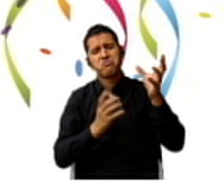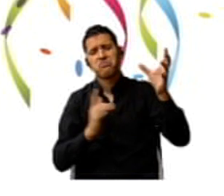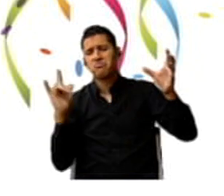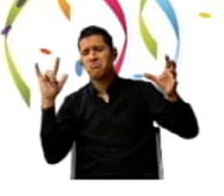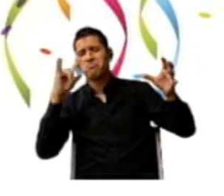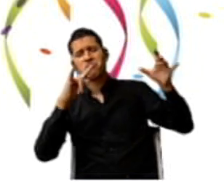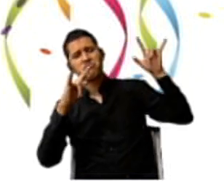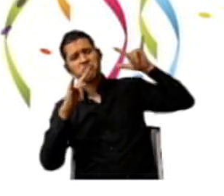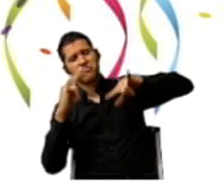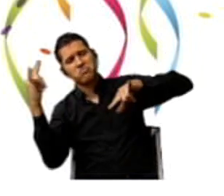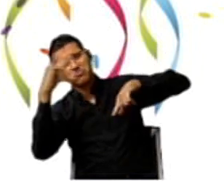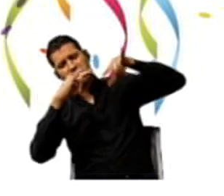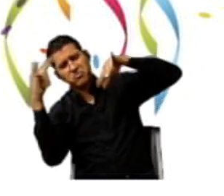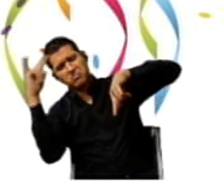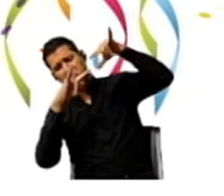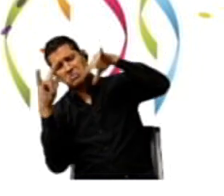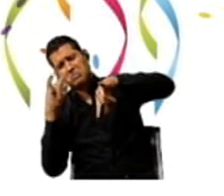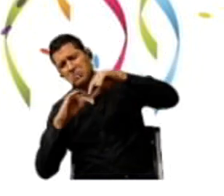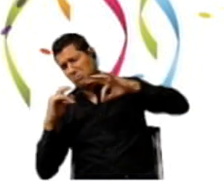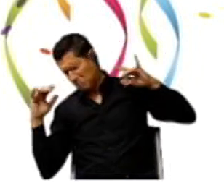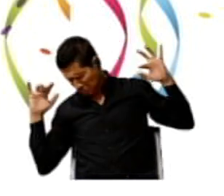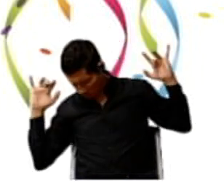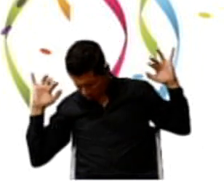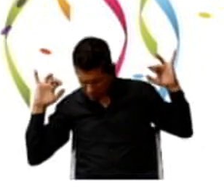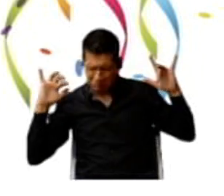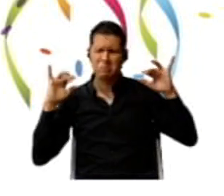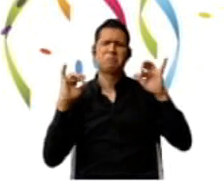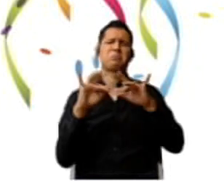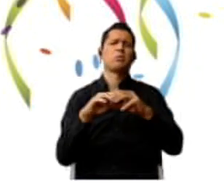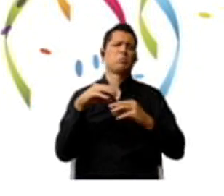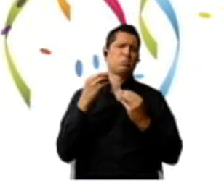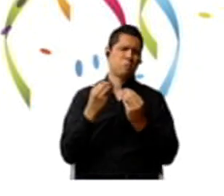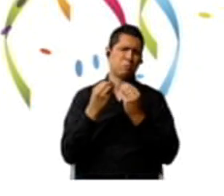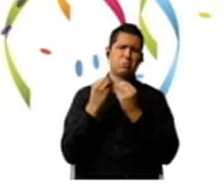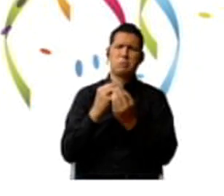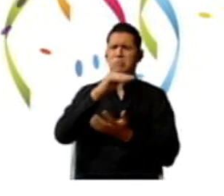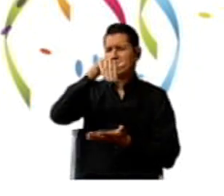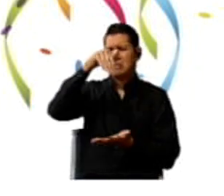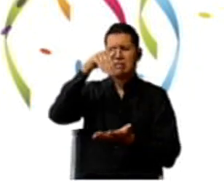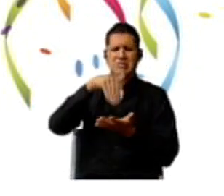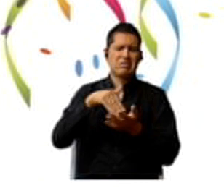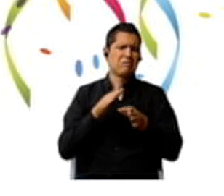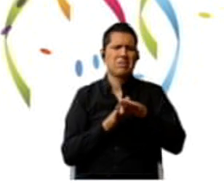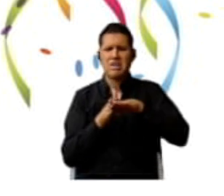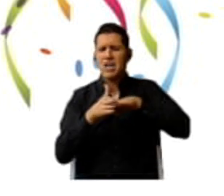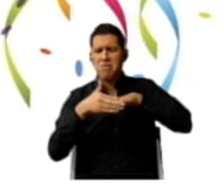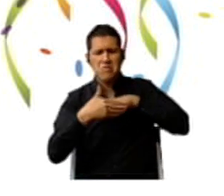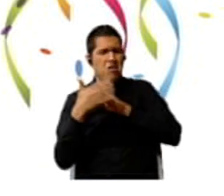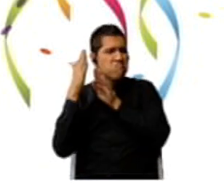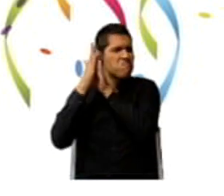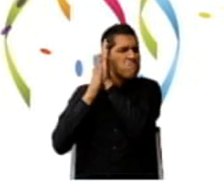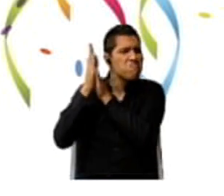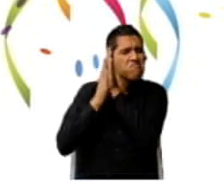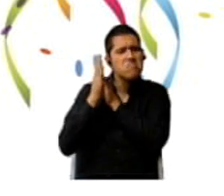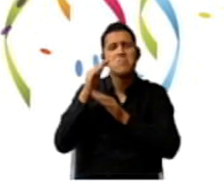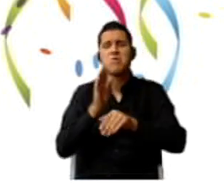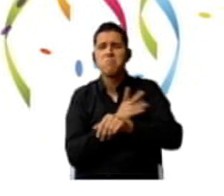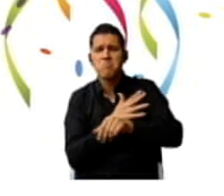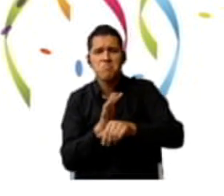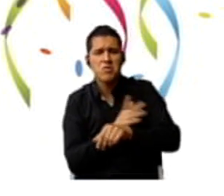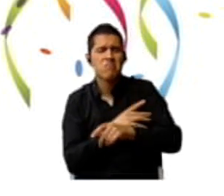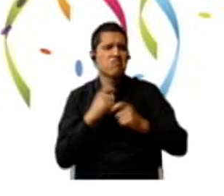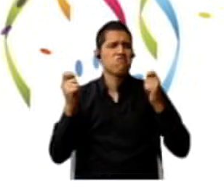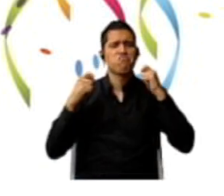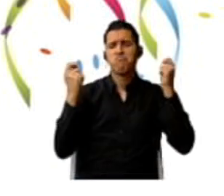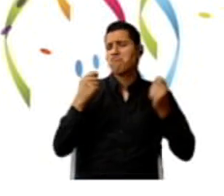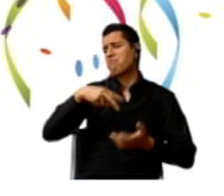Kingston, the capital of Jamaica. They have festivals and concerts and reggae music. They